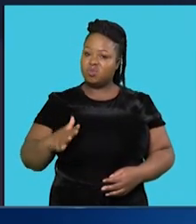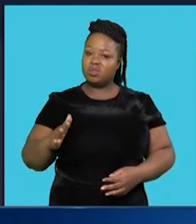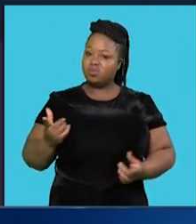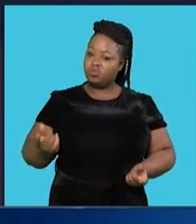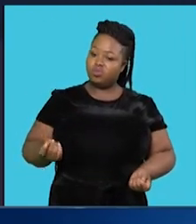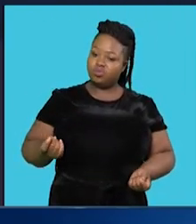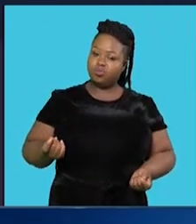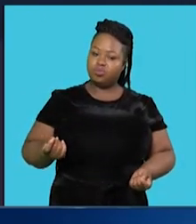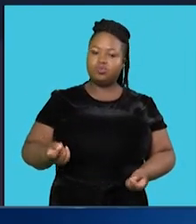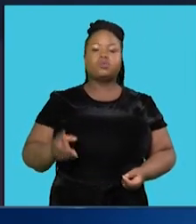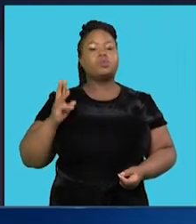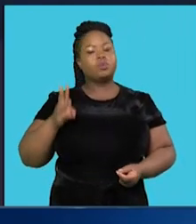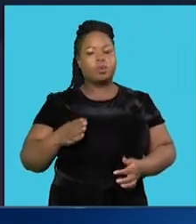other